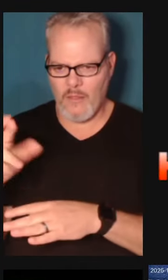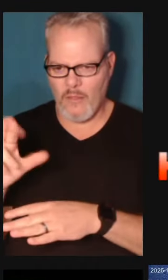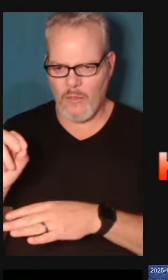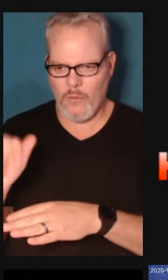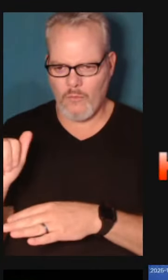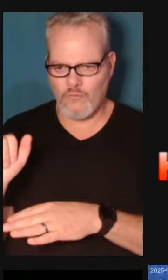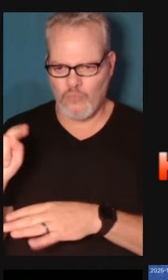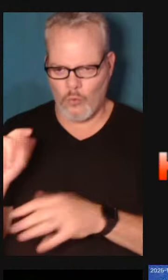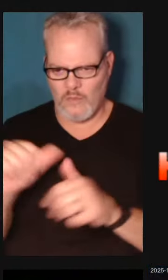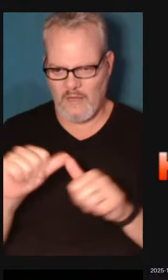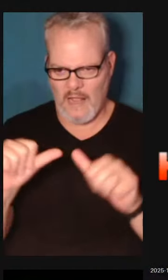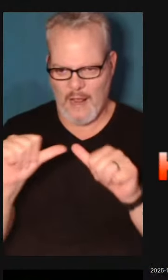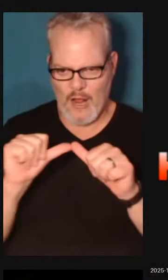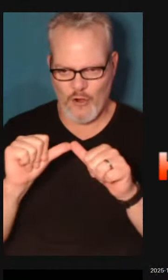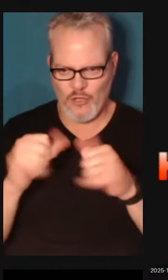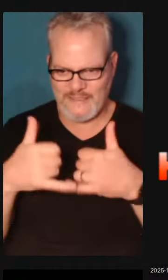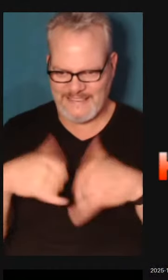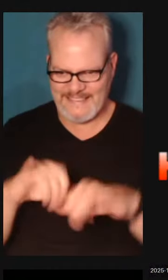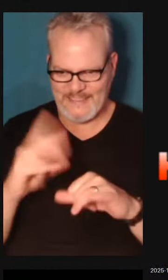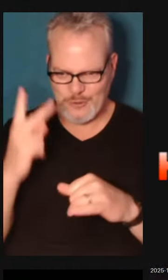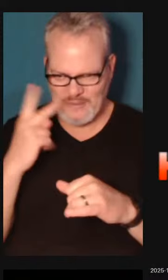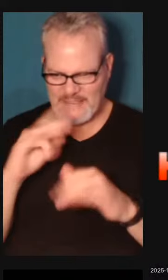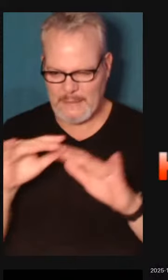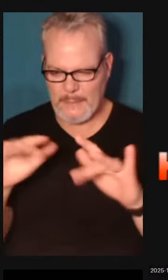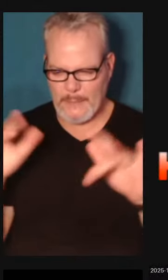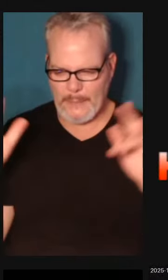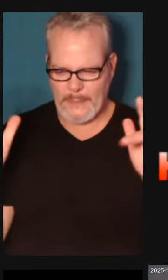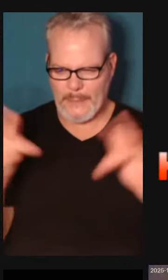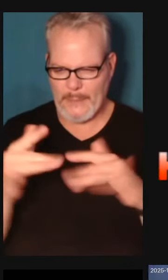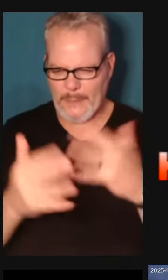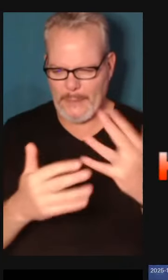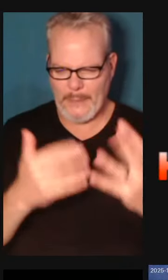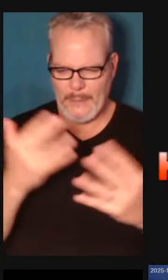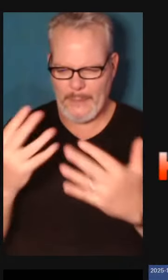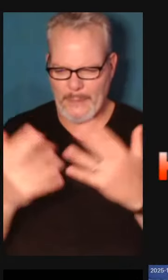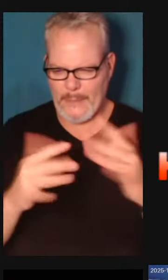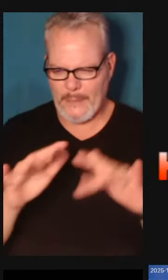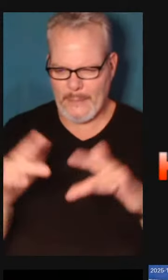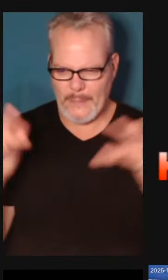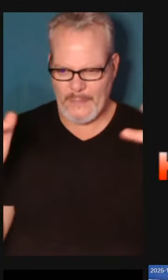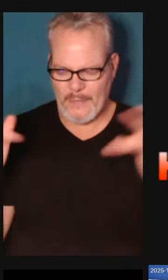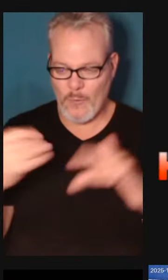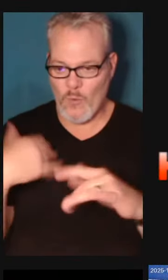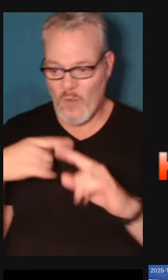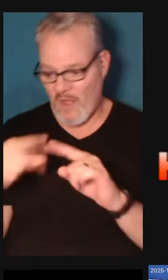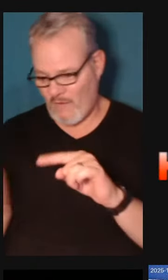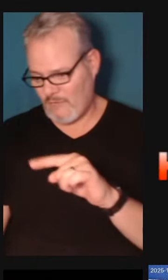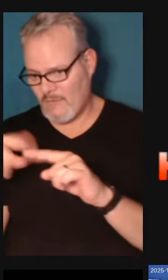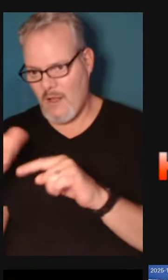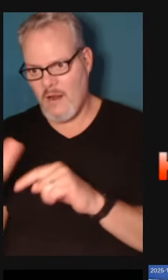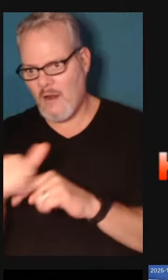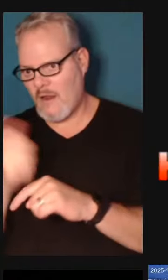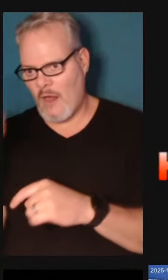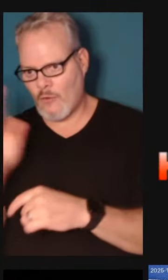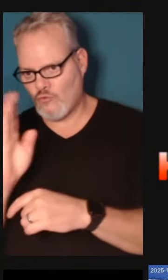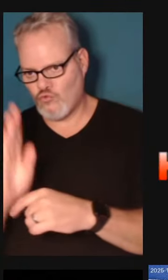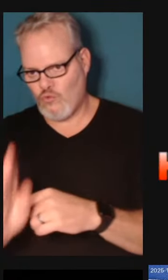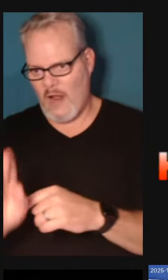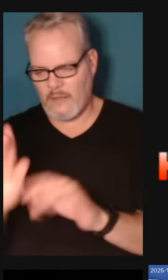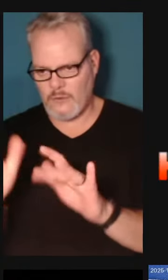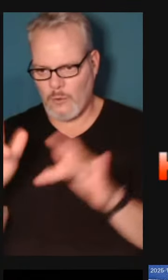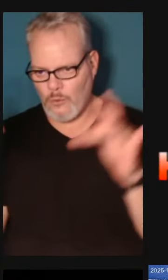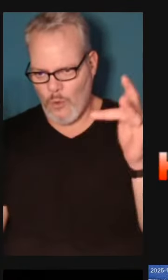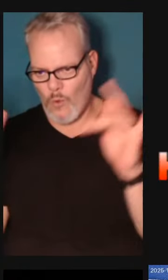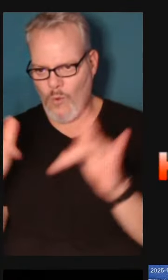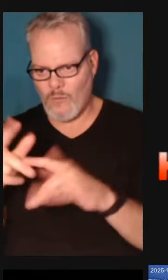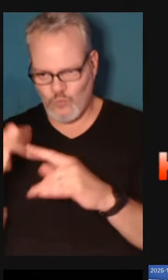as this crack continues to glow, you can see that. And over here in the foreground, we have another glowing crack too, which we saw slumping a couple